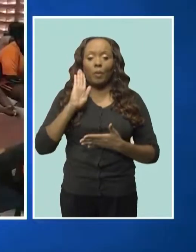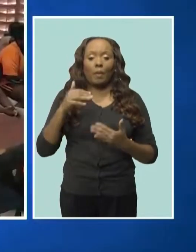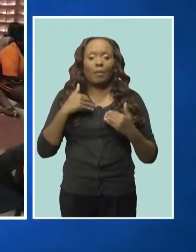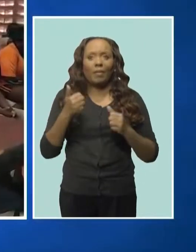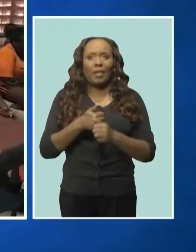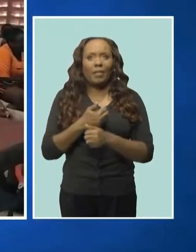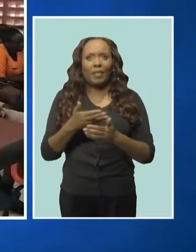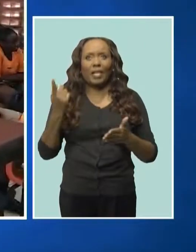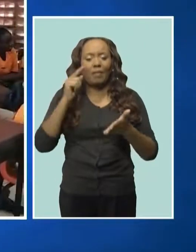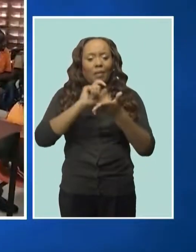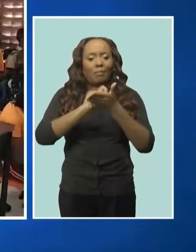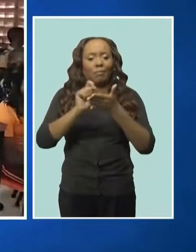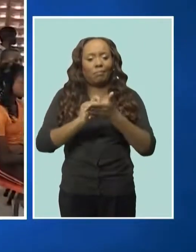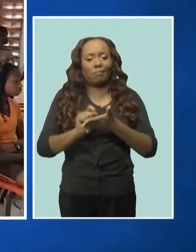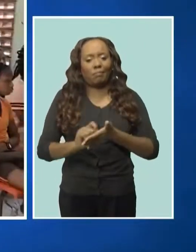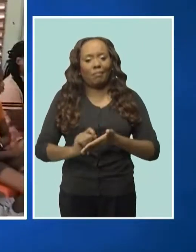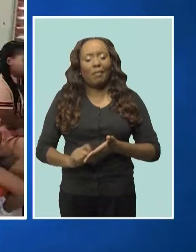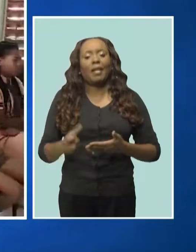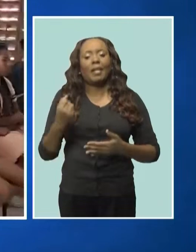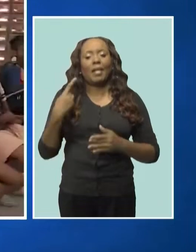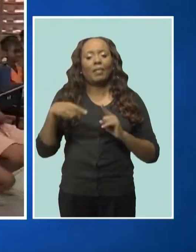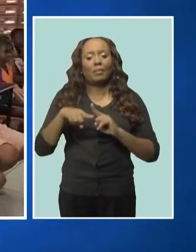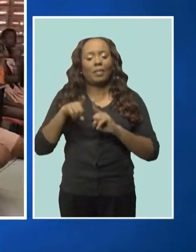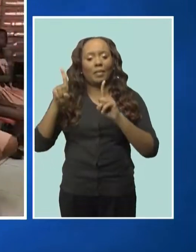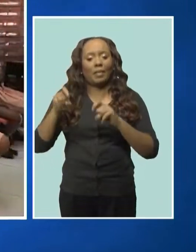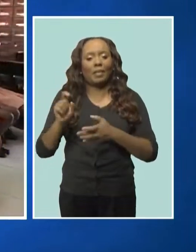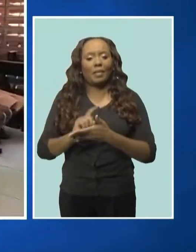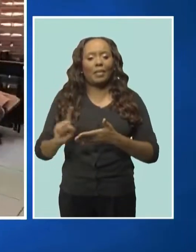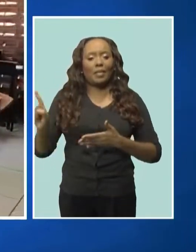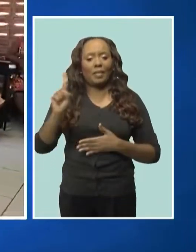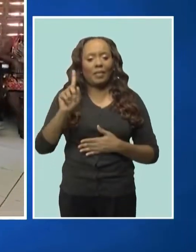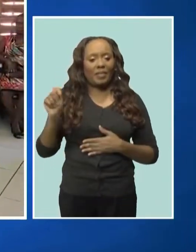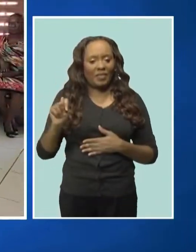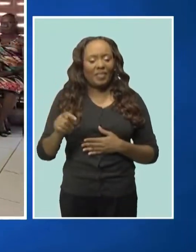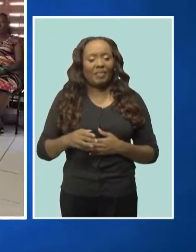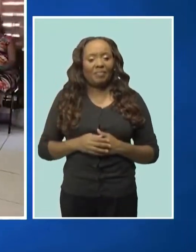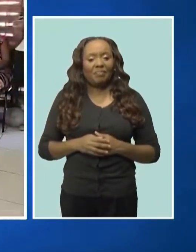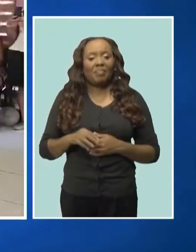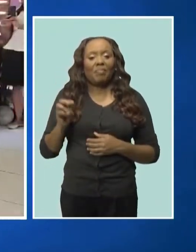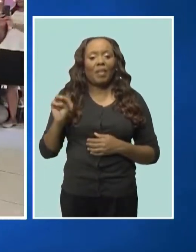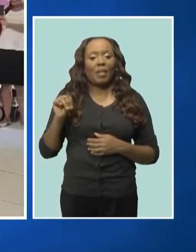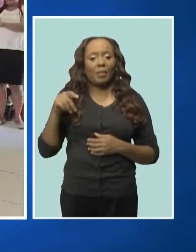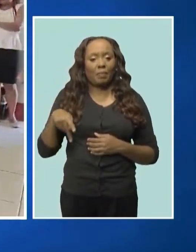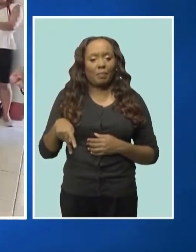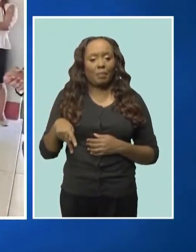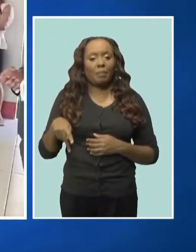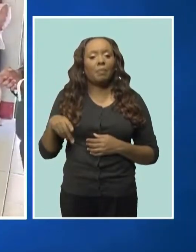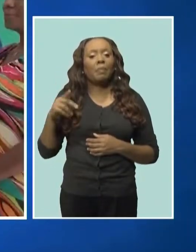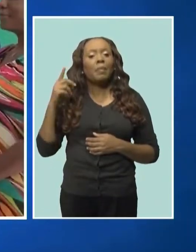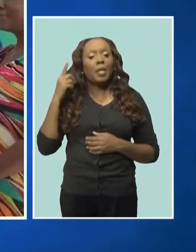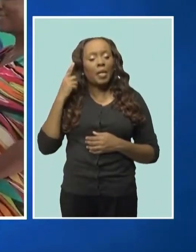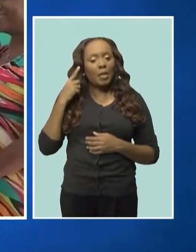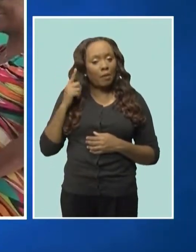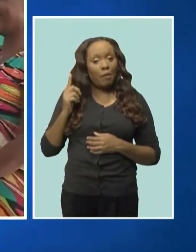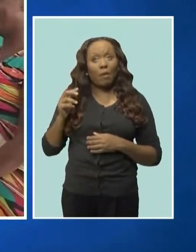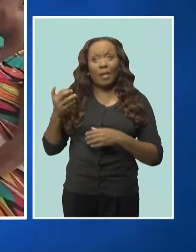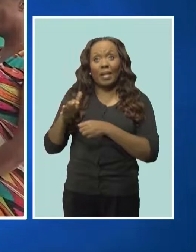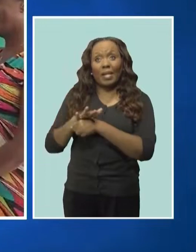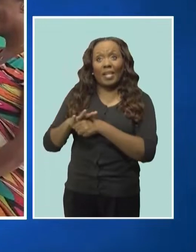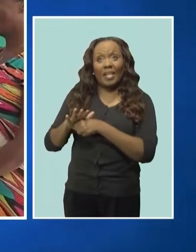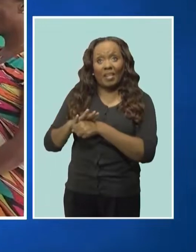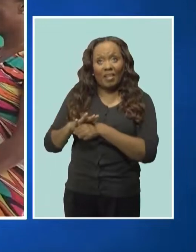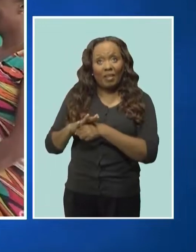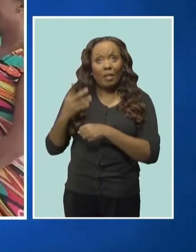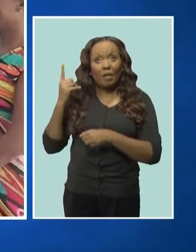Schools Entrance Examination next Tuesday. Member of Parliament for St. Michael West Central, Minister of Tourism and International Transport